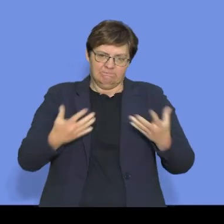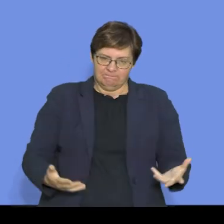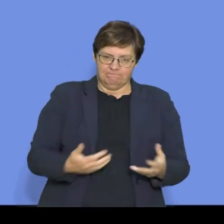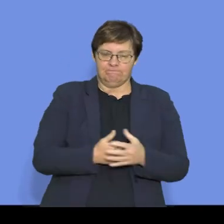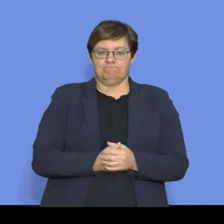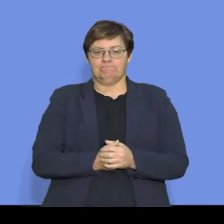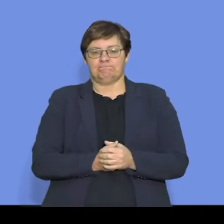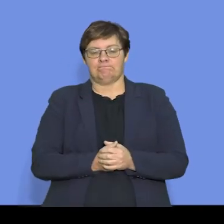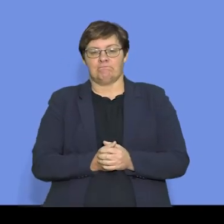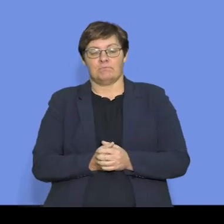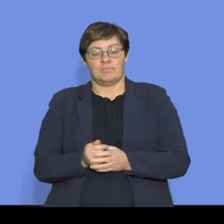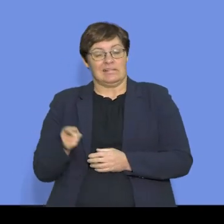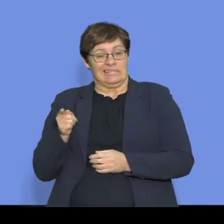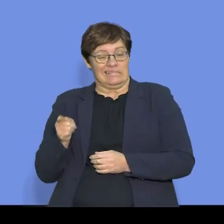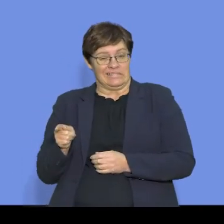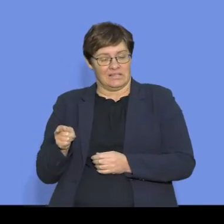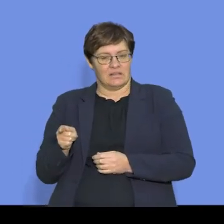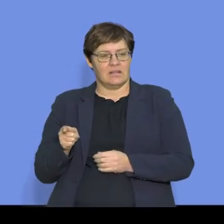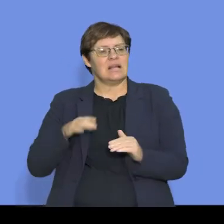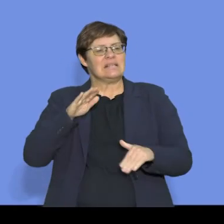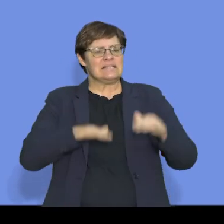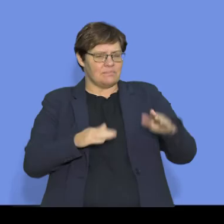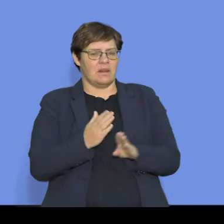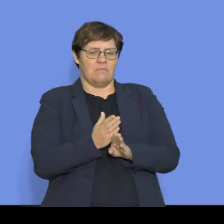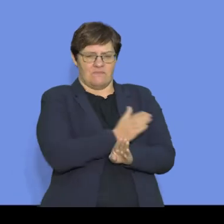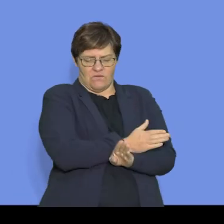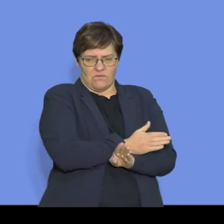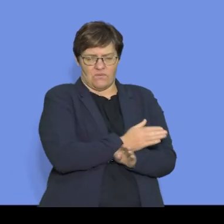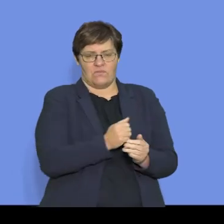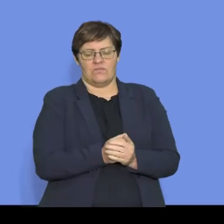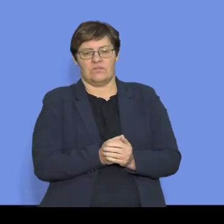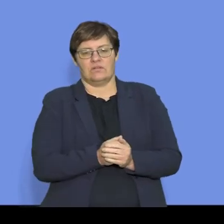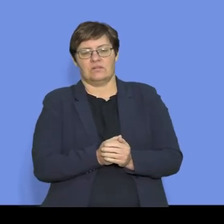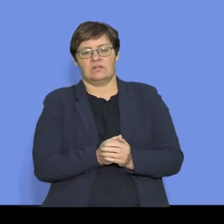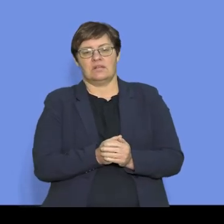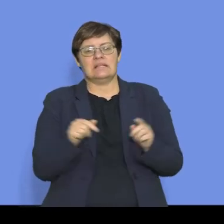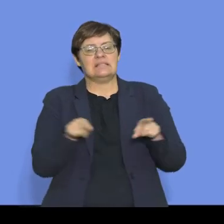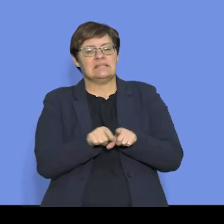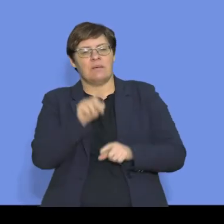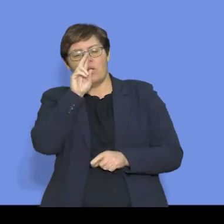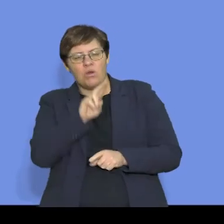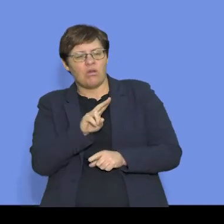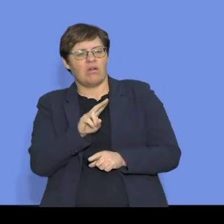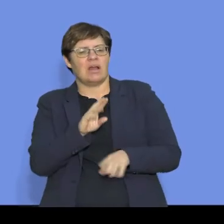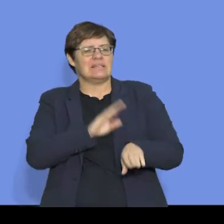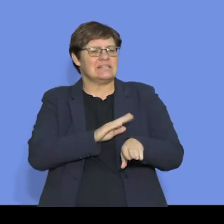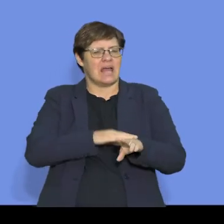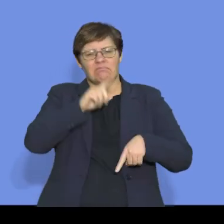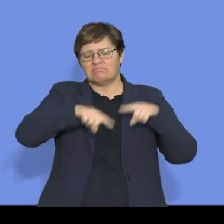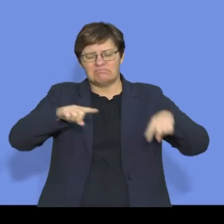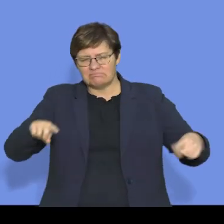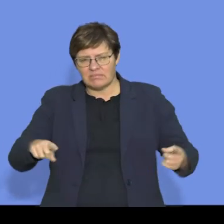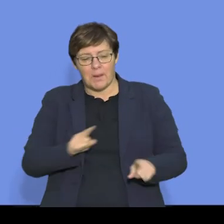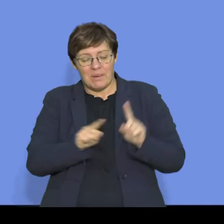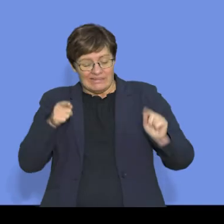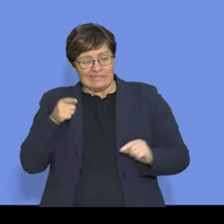Okay? And this one is similar to the previous one. It's also looking at the different time